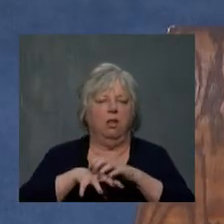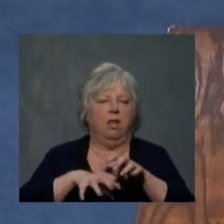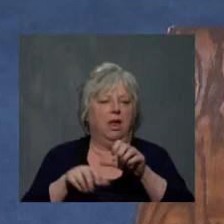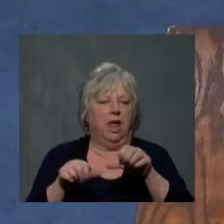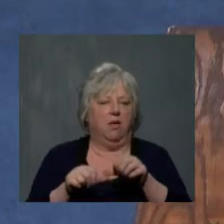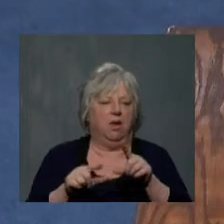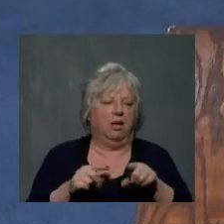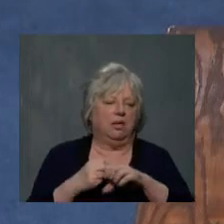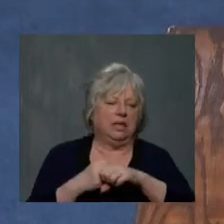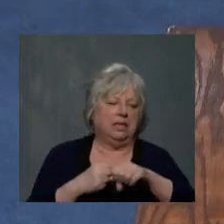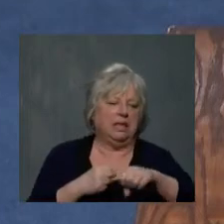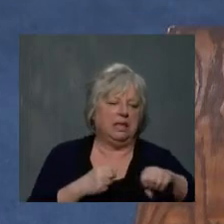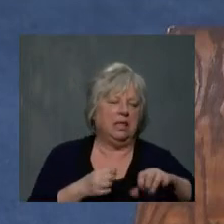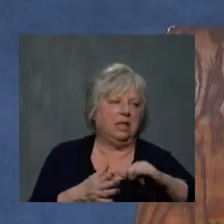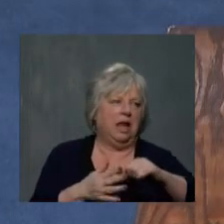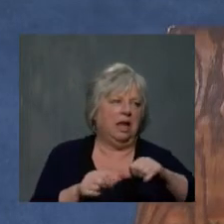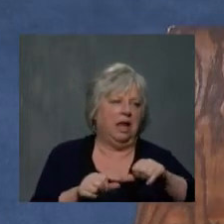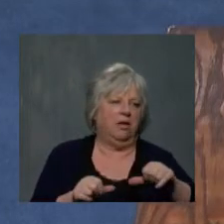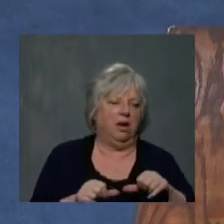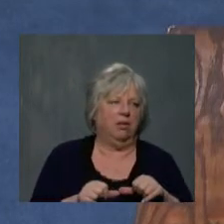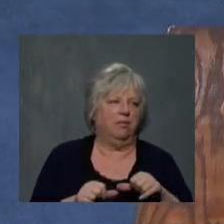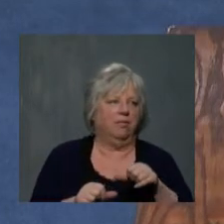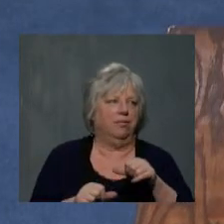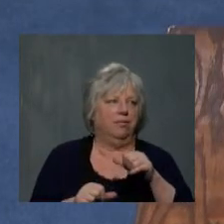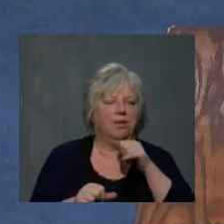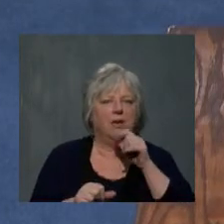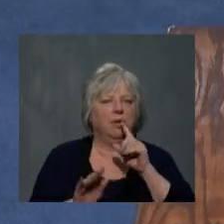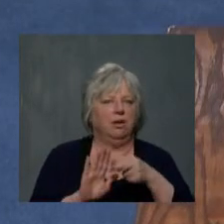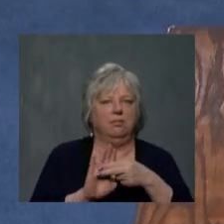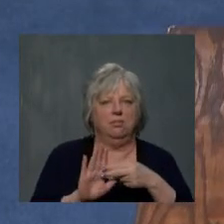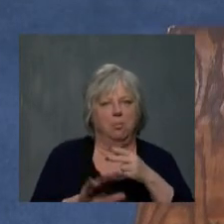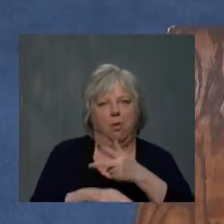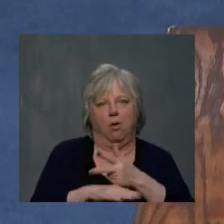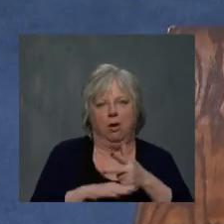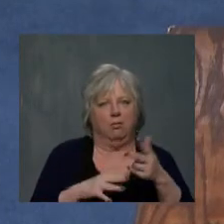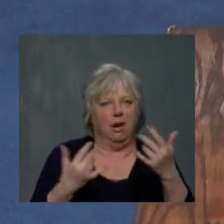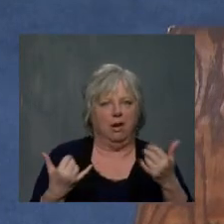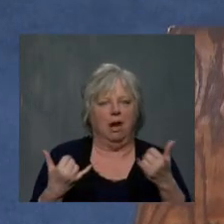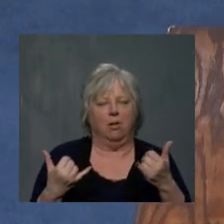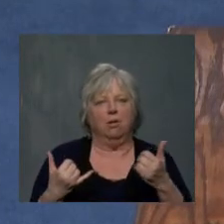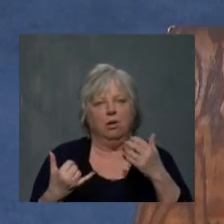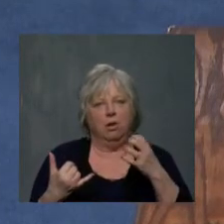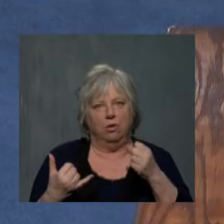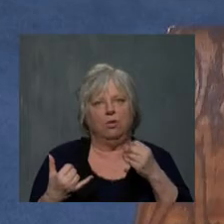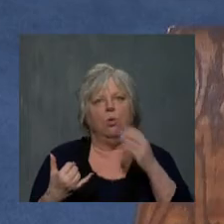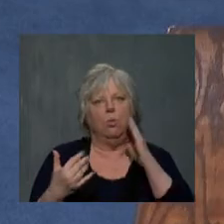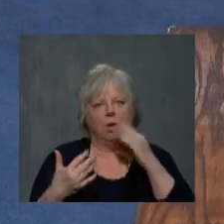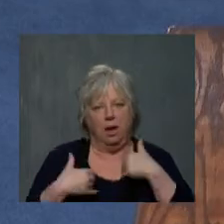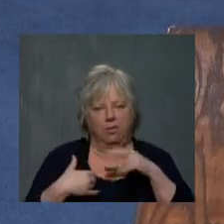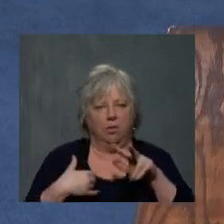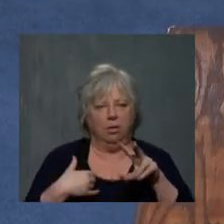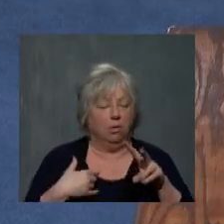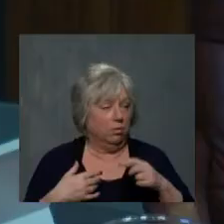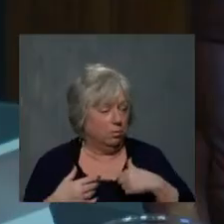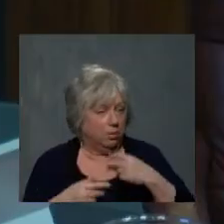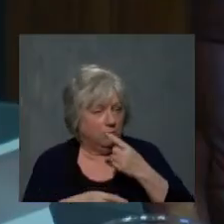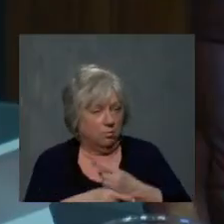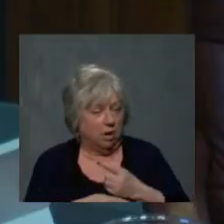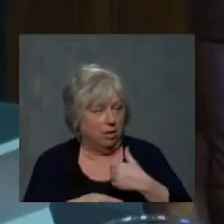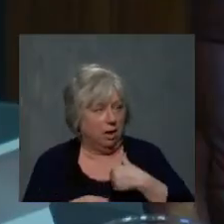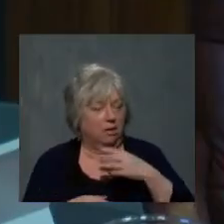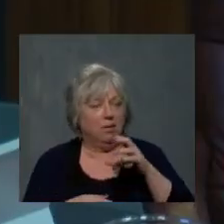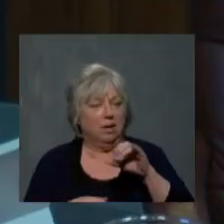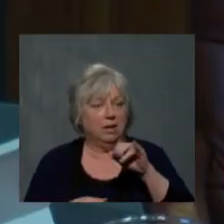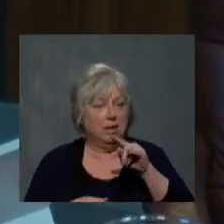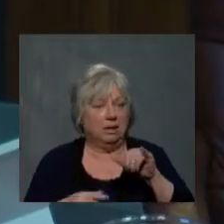an extension of that. There's not really a designated parking area, so it's 32 is what they're going to have. So was I correct? They have city